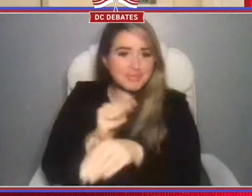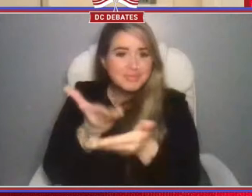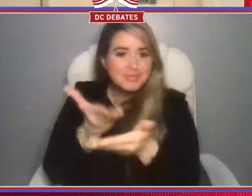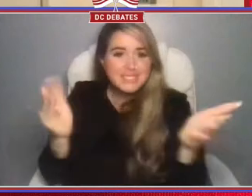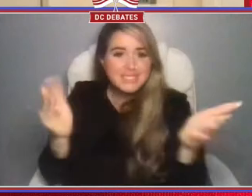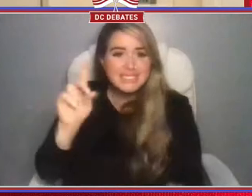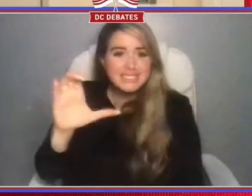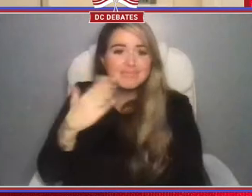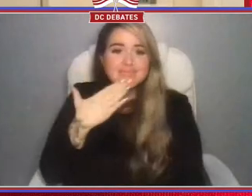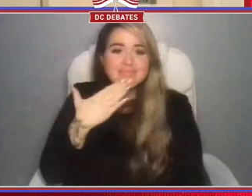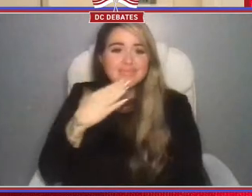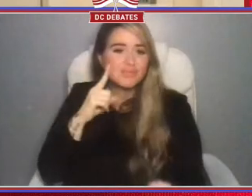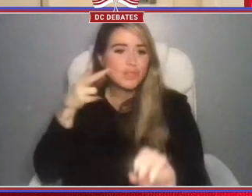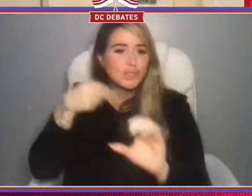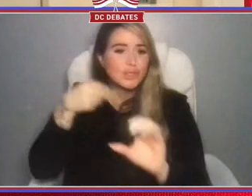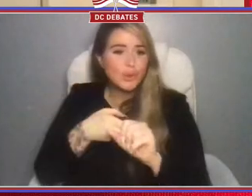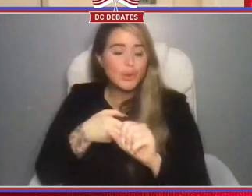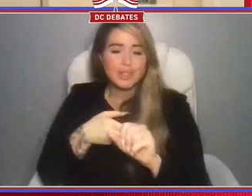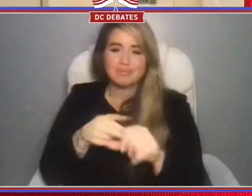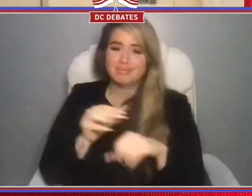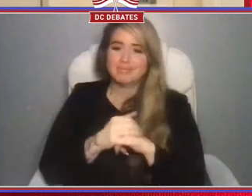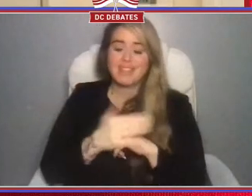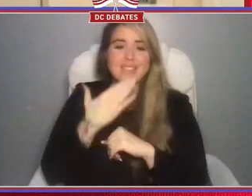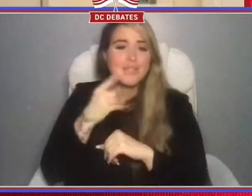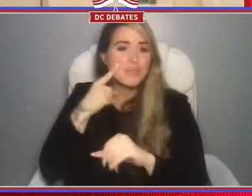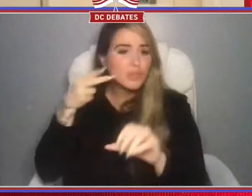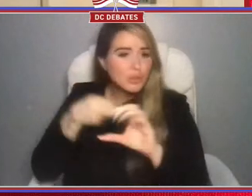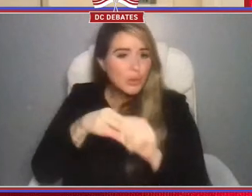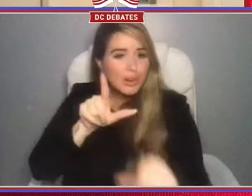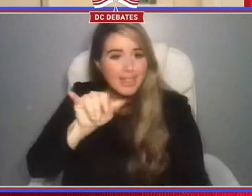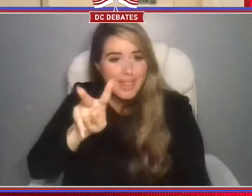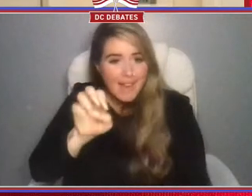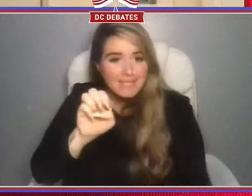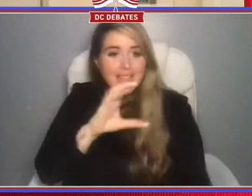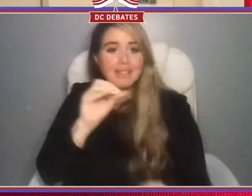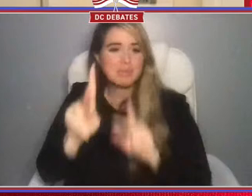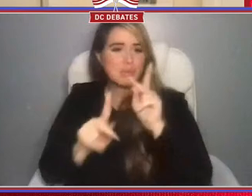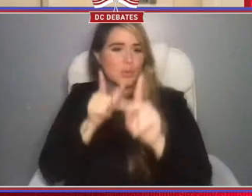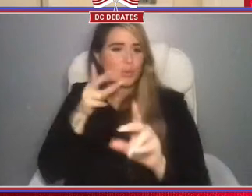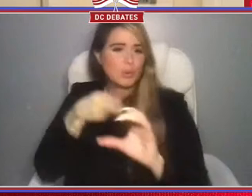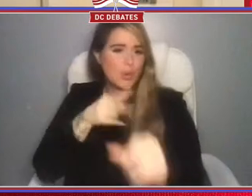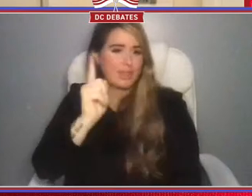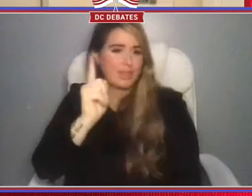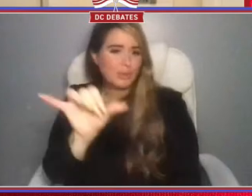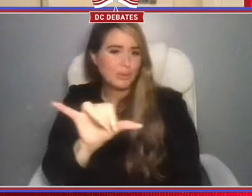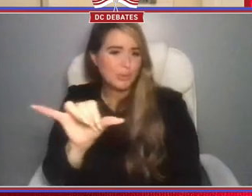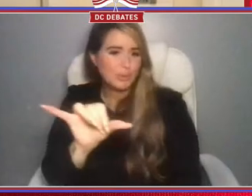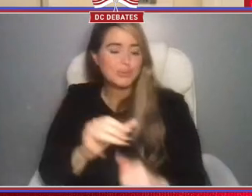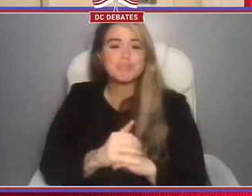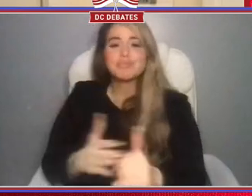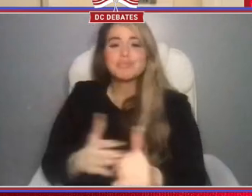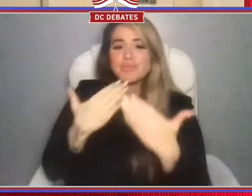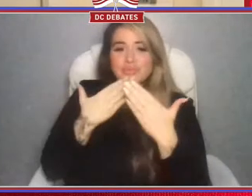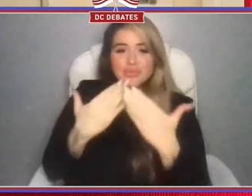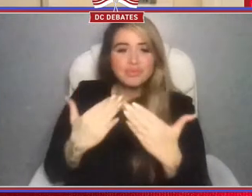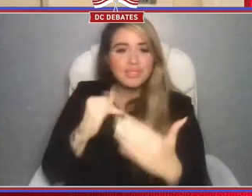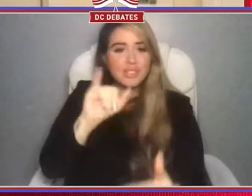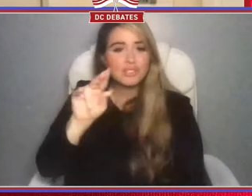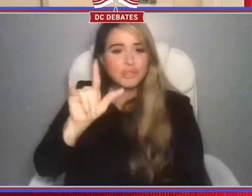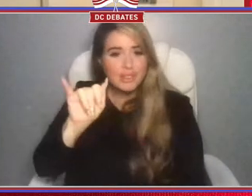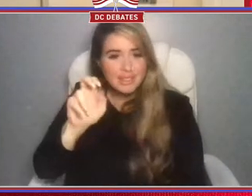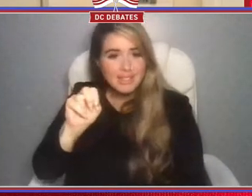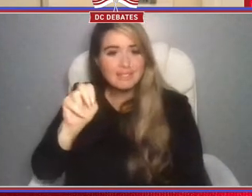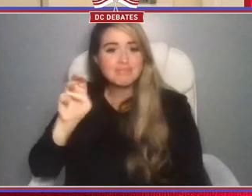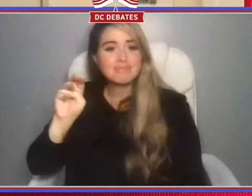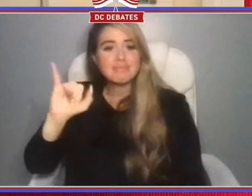us, those that are joining us live and those that will join us later on. Thank you, Julie and Michael, for moderating this debate. And I